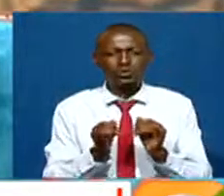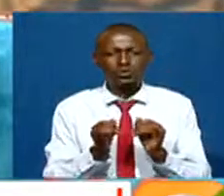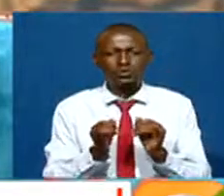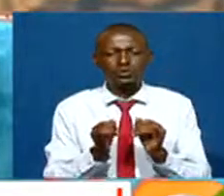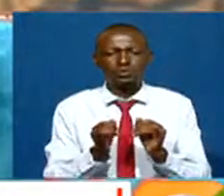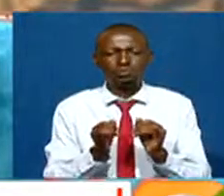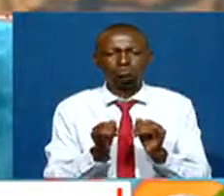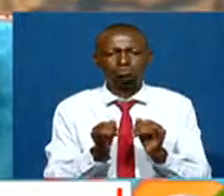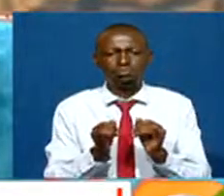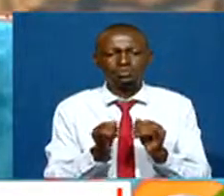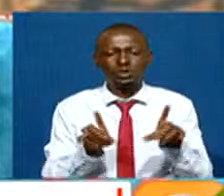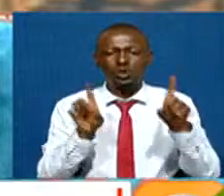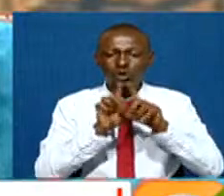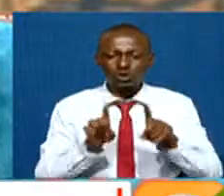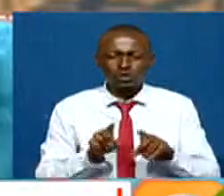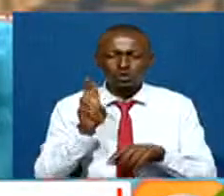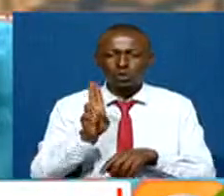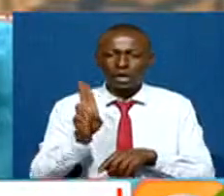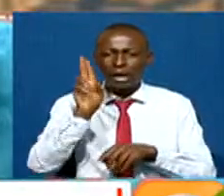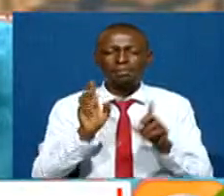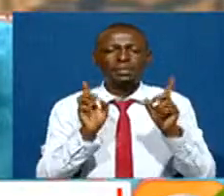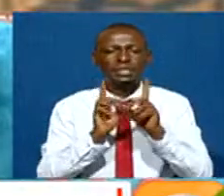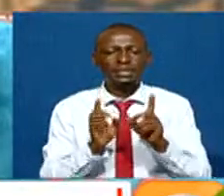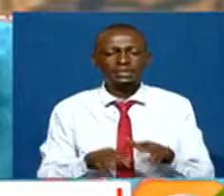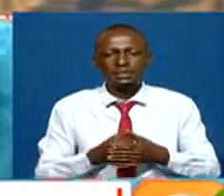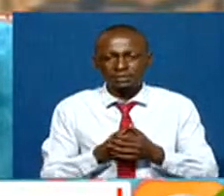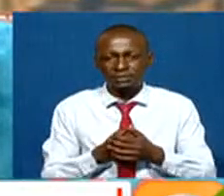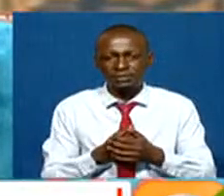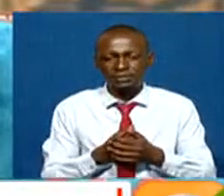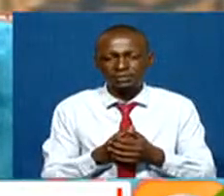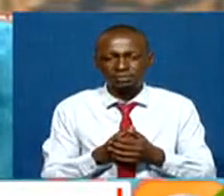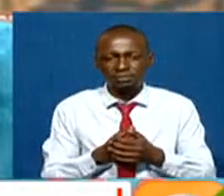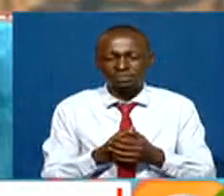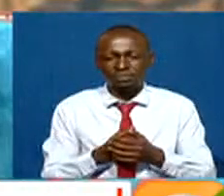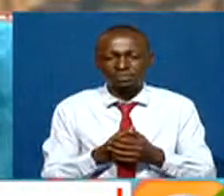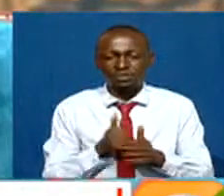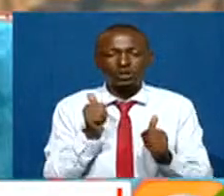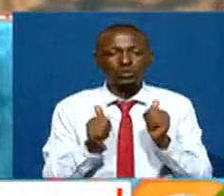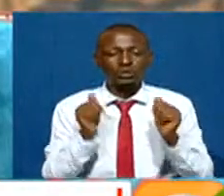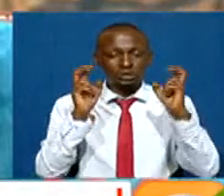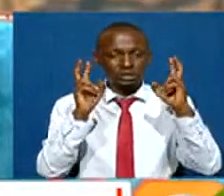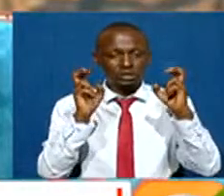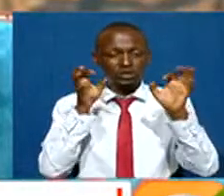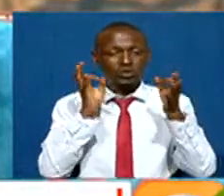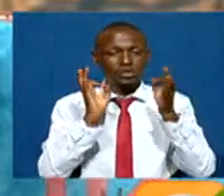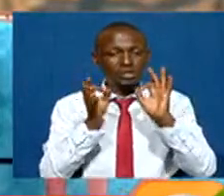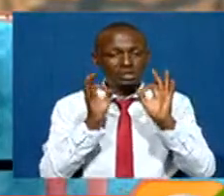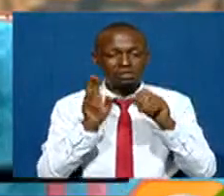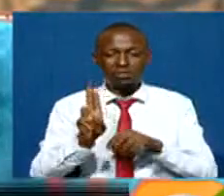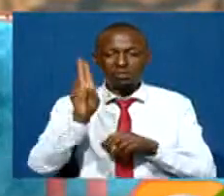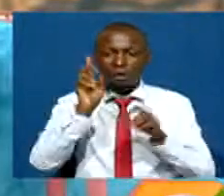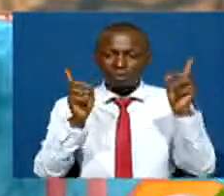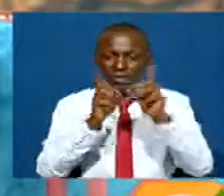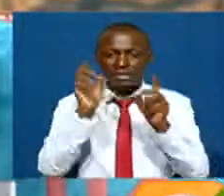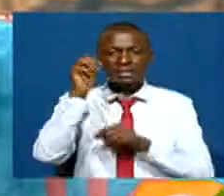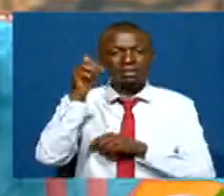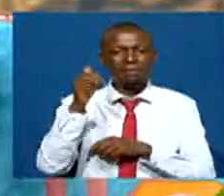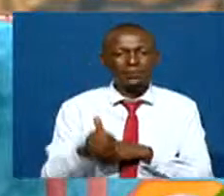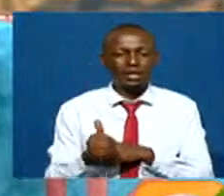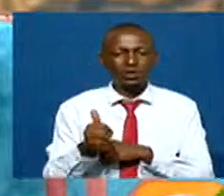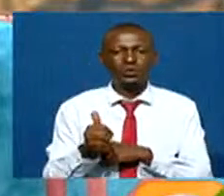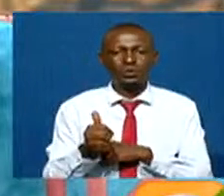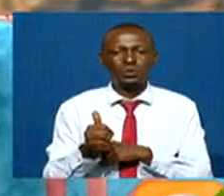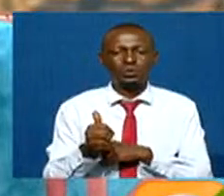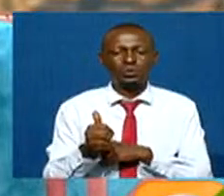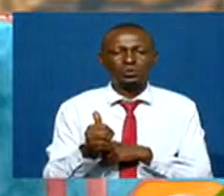And the same codes would still be available for them to do so. The only issue would be, if you not have updated your